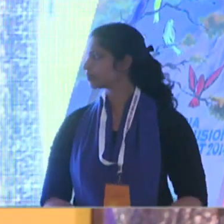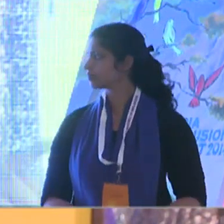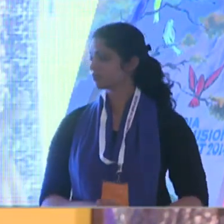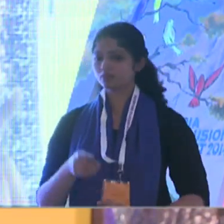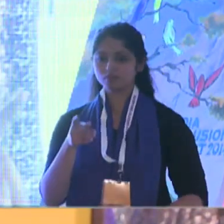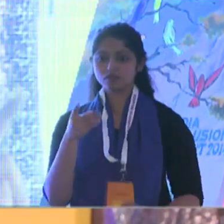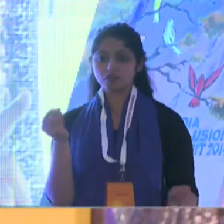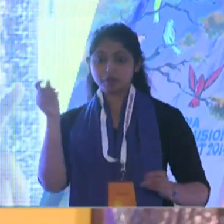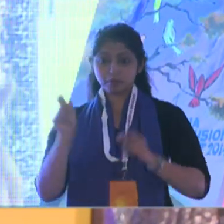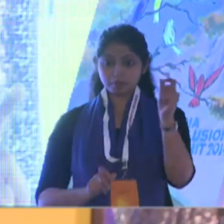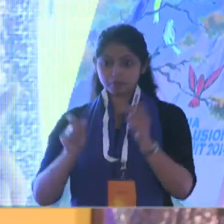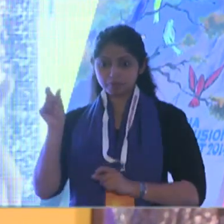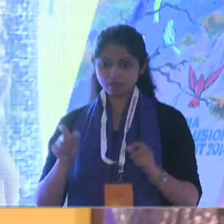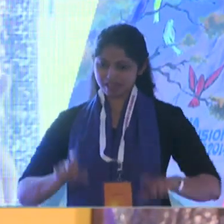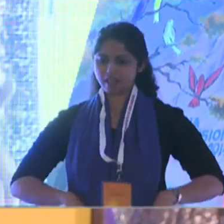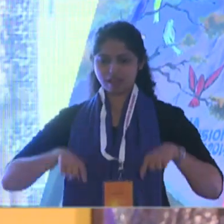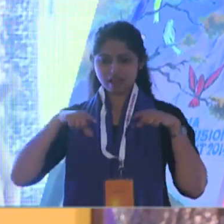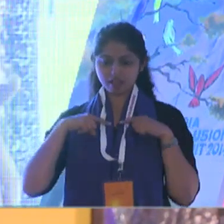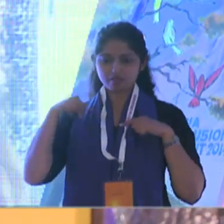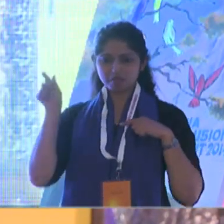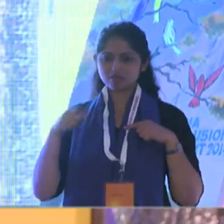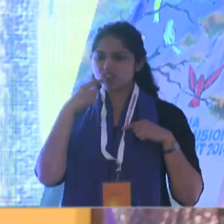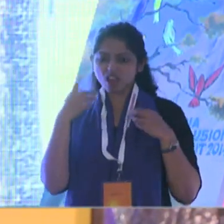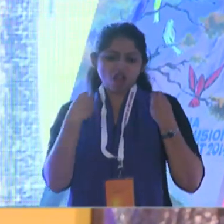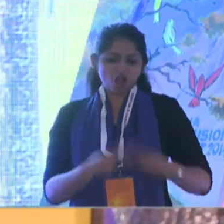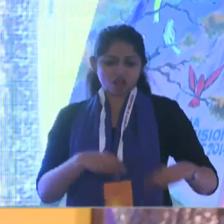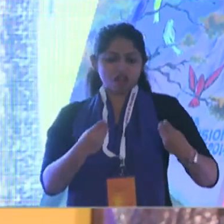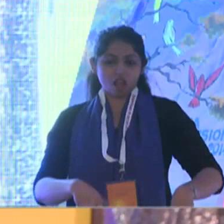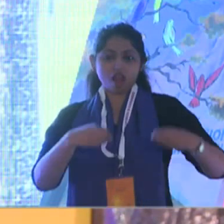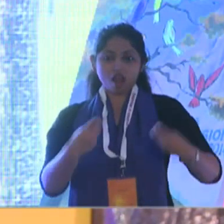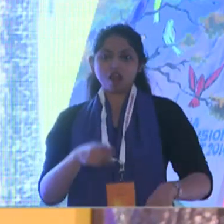Those who compromise in life are the really disabled people.